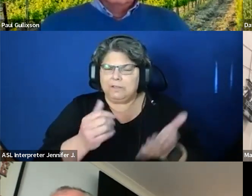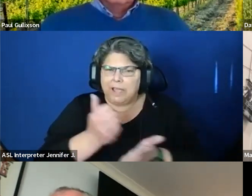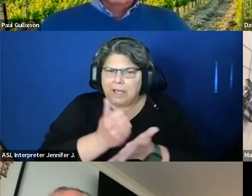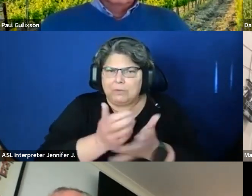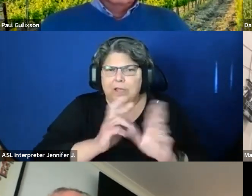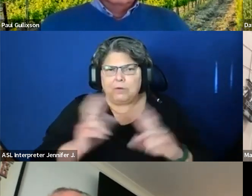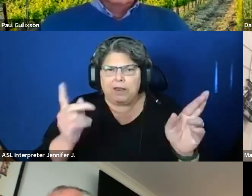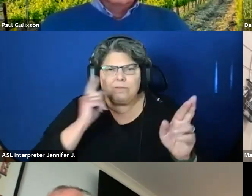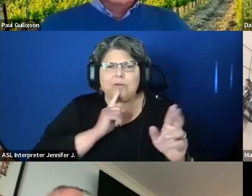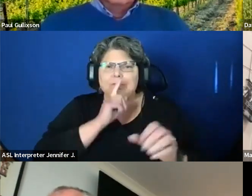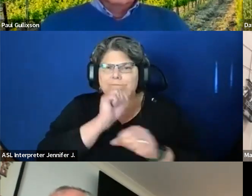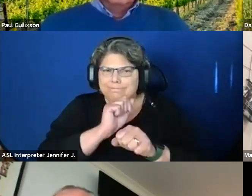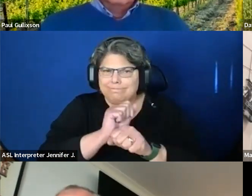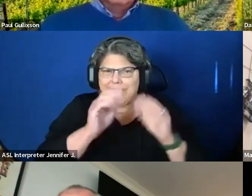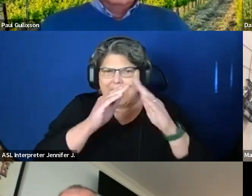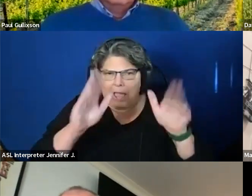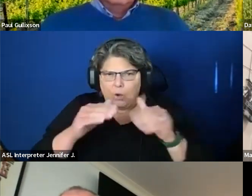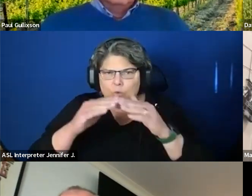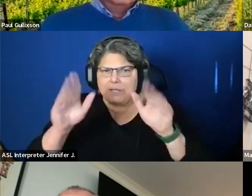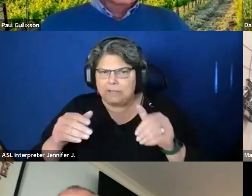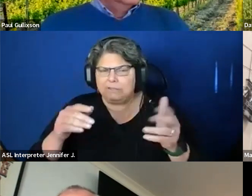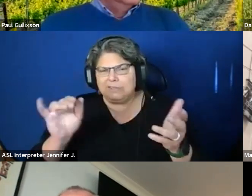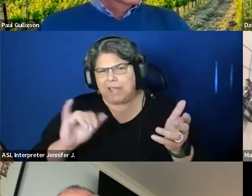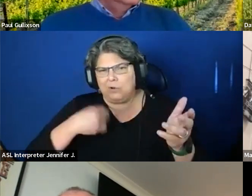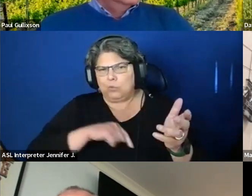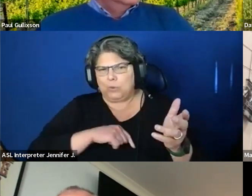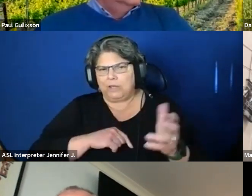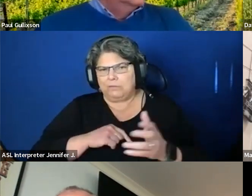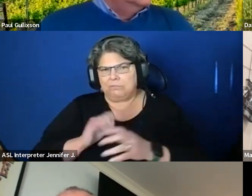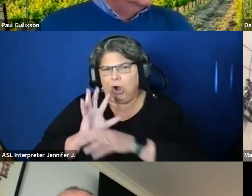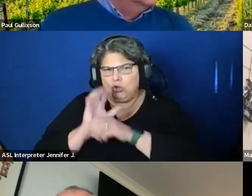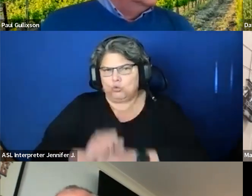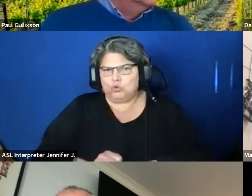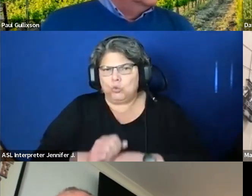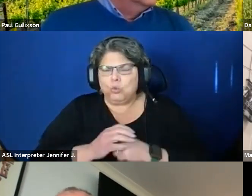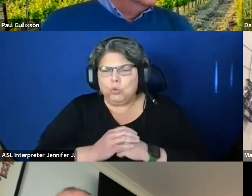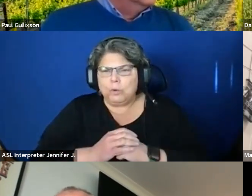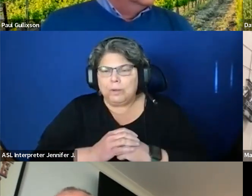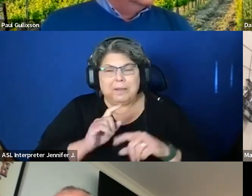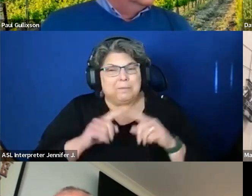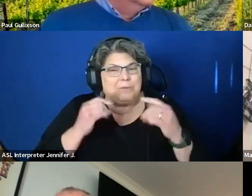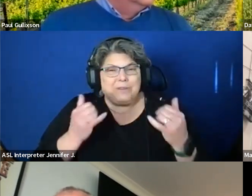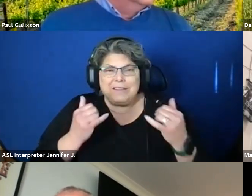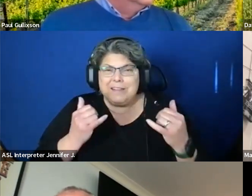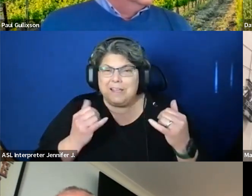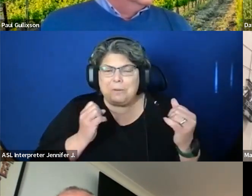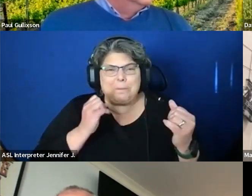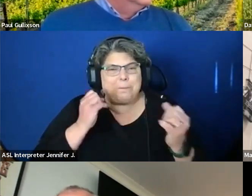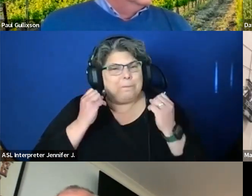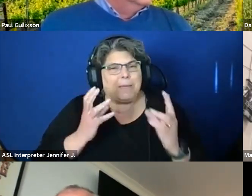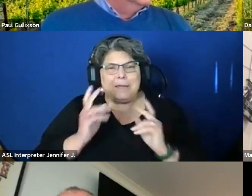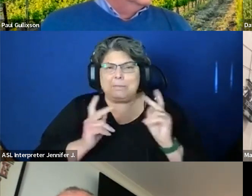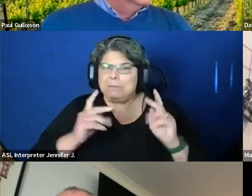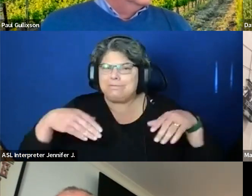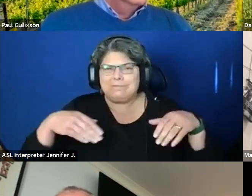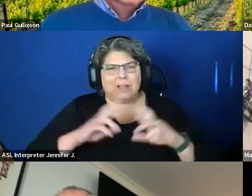the housing that perhaps you and I are used to. But right now, many individuals are not ready